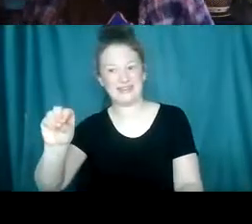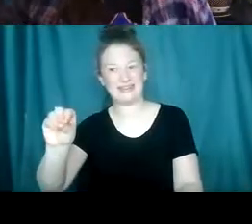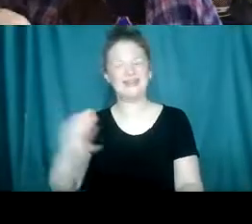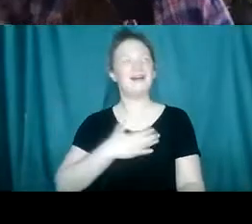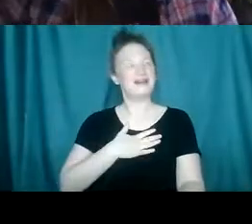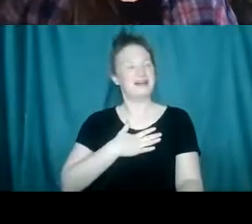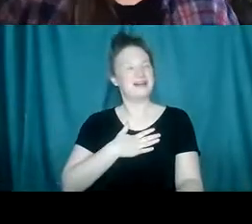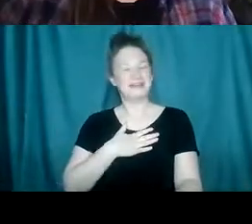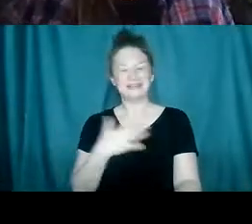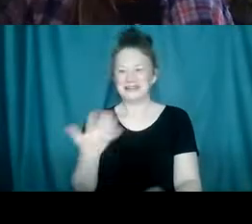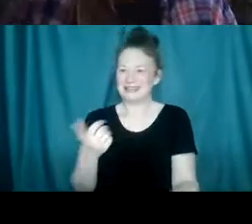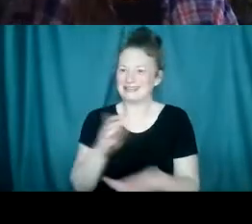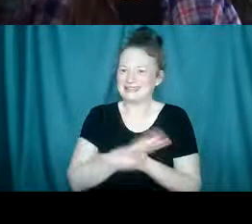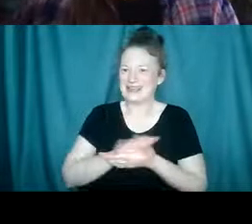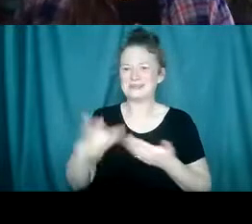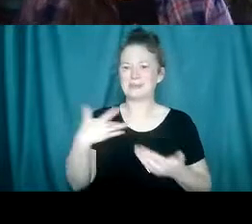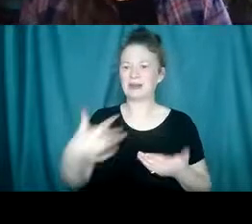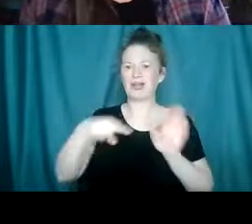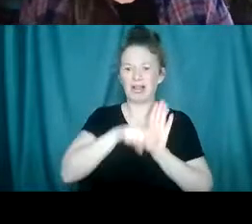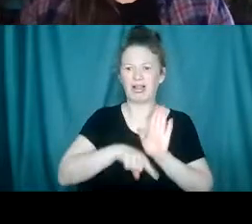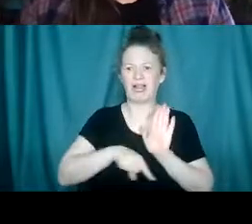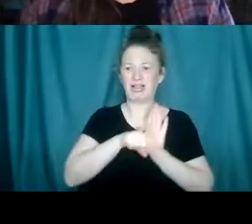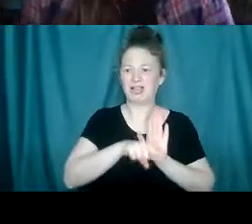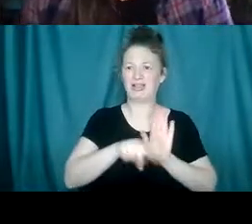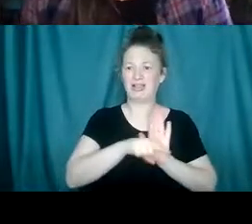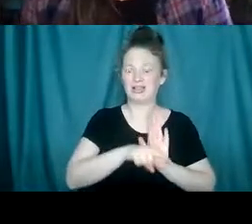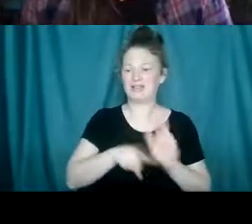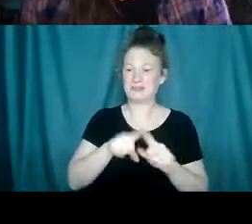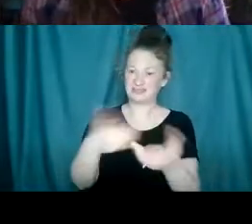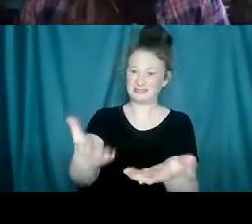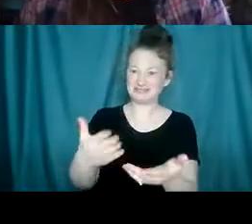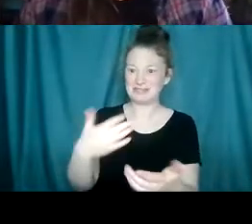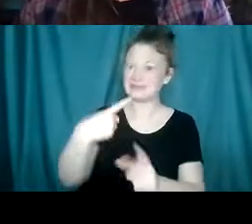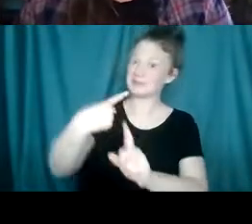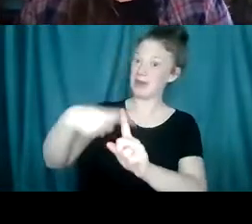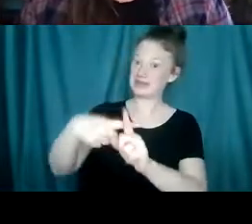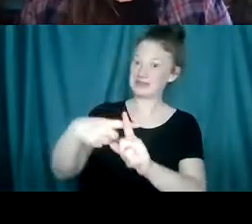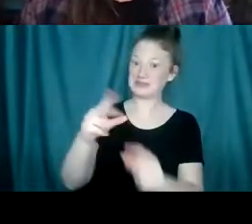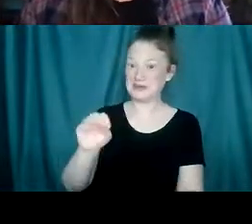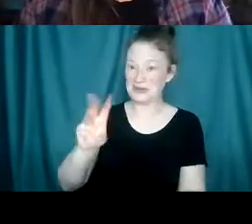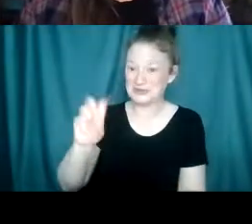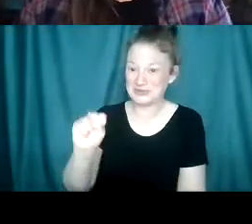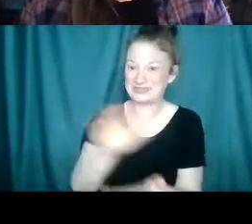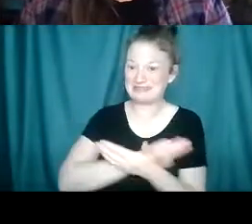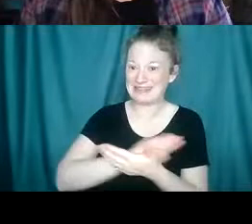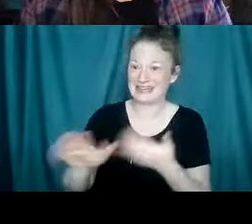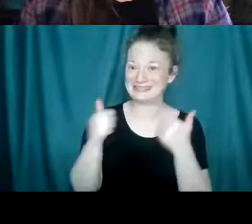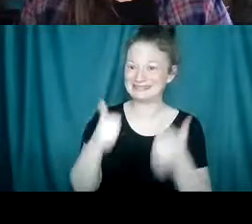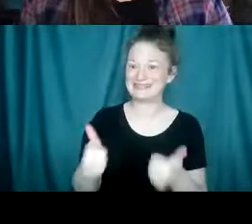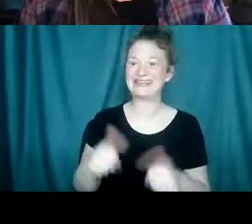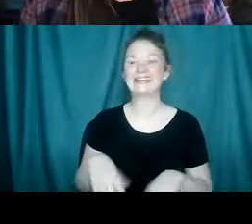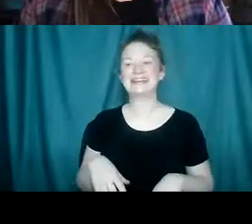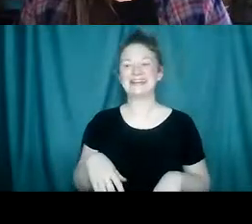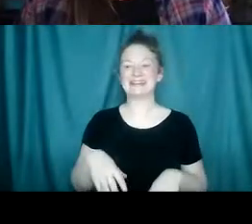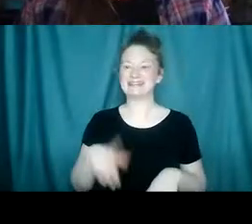it's mostly doom and gloom on the climate news. That's good to hear. That's great. Okay, that is gonna give